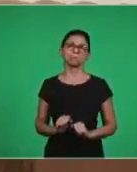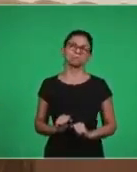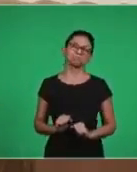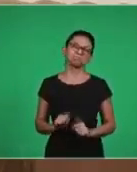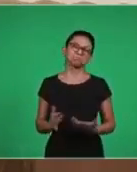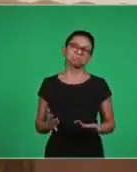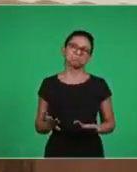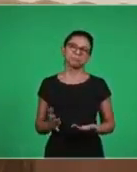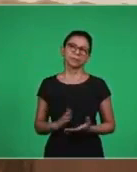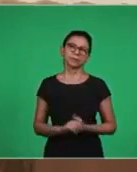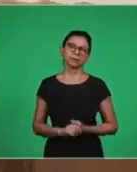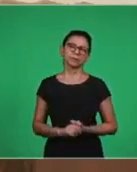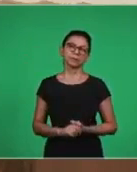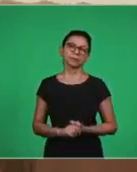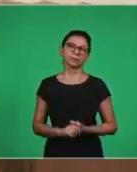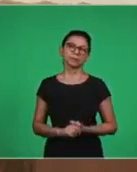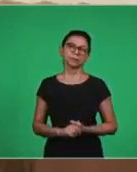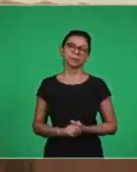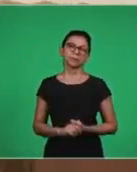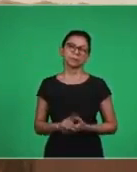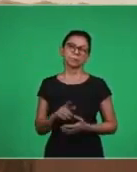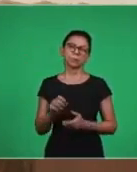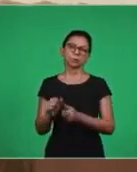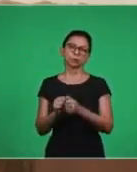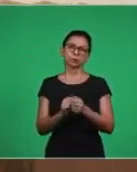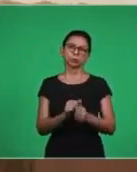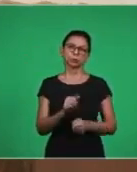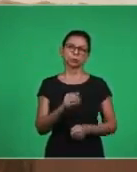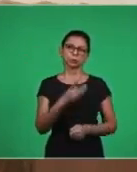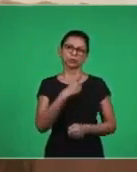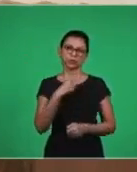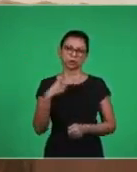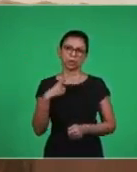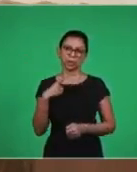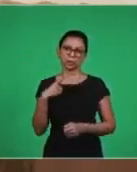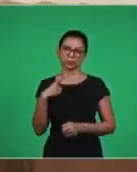criteria of sending with them a deacon